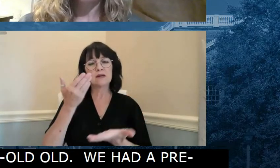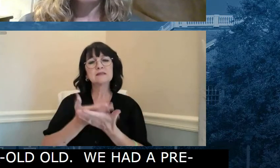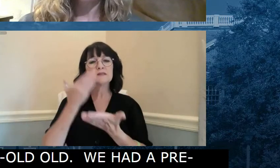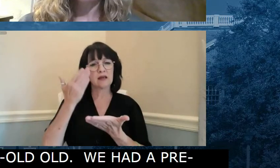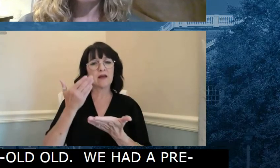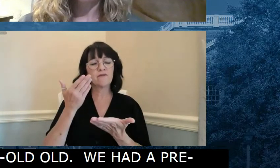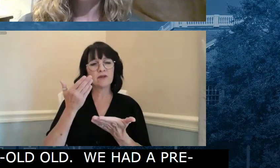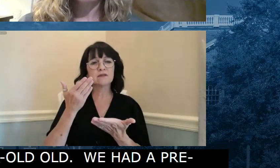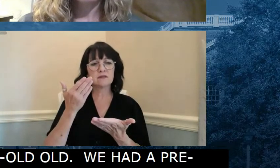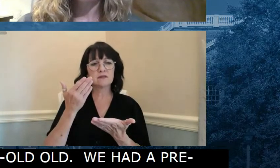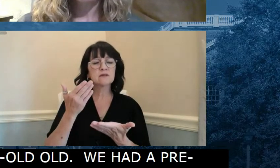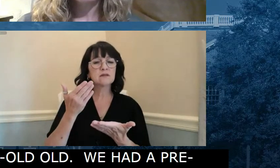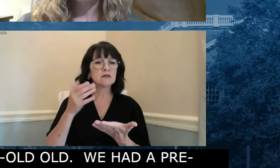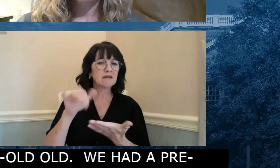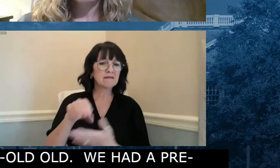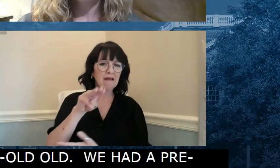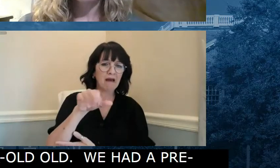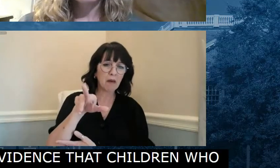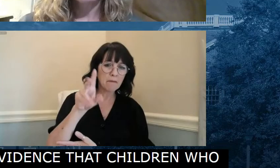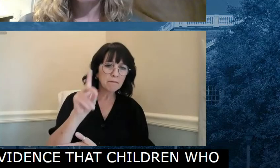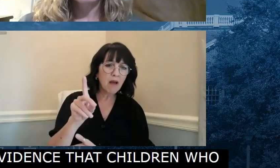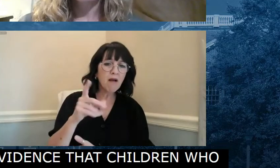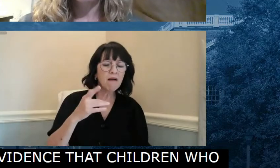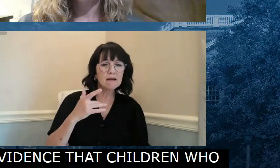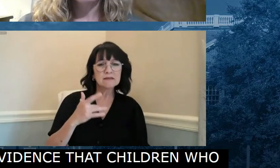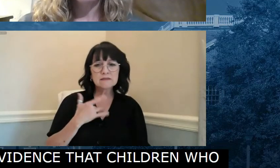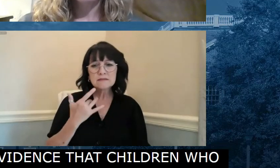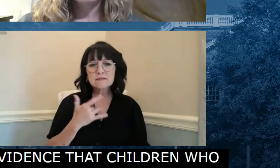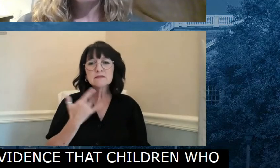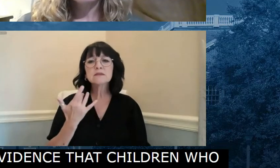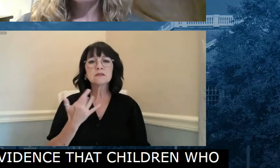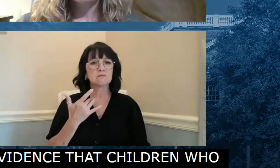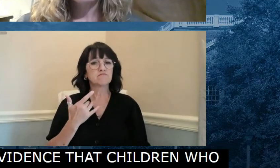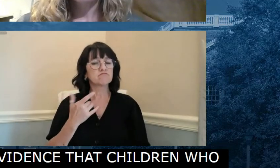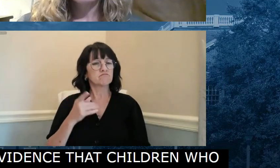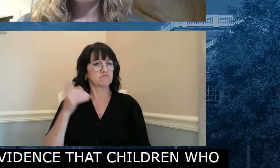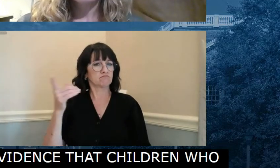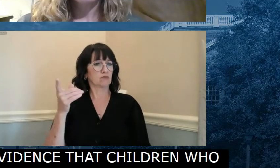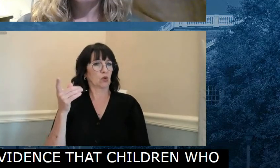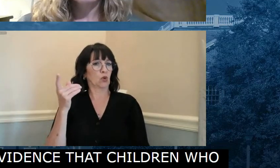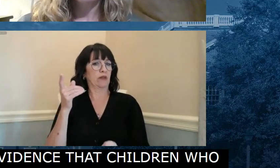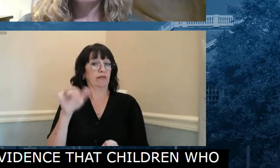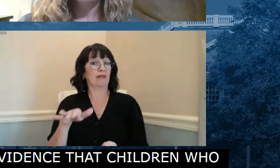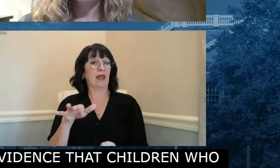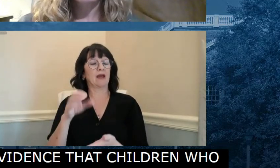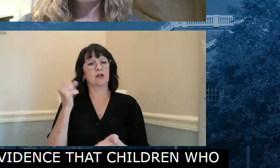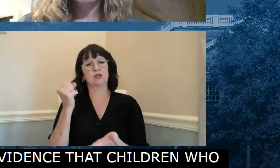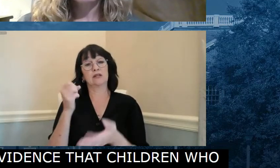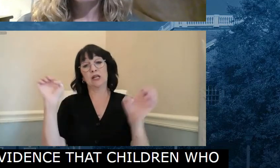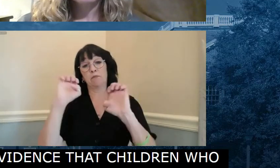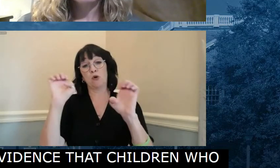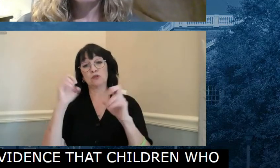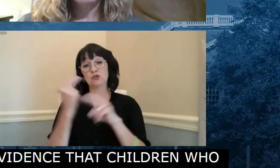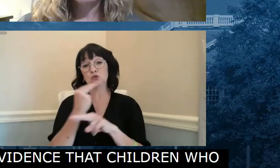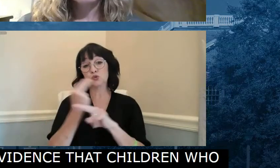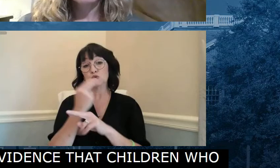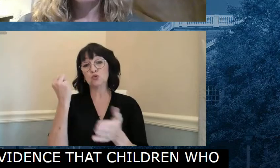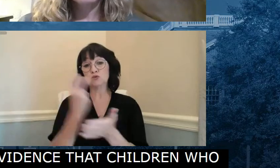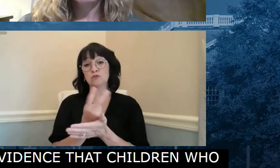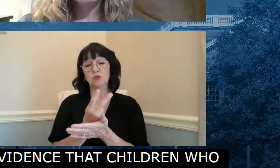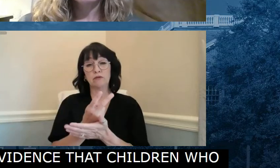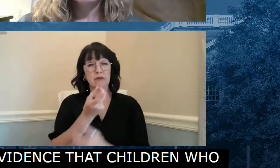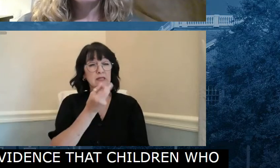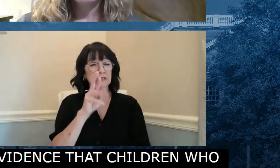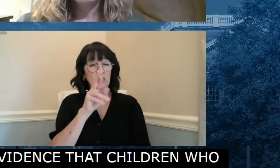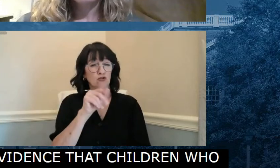symptoms benefit from having this vaccine that is approved under the emergency use authorization by the FDA? Dr. Rattay, can you